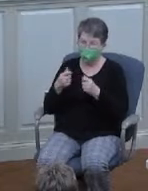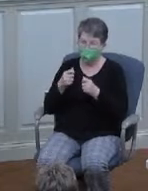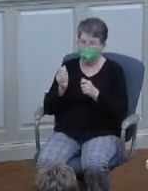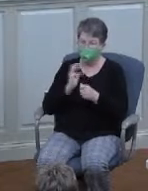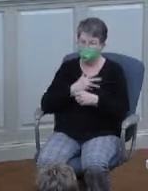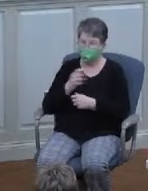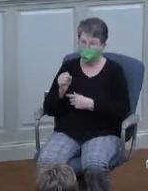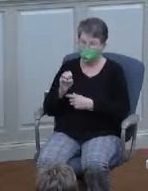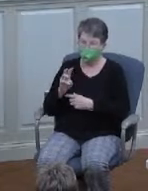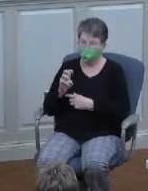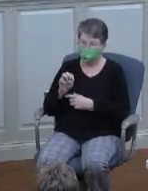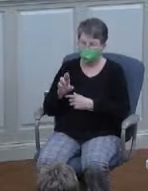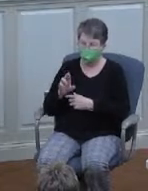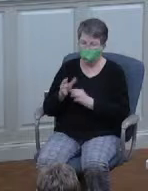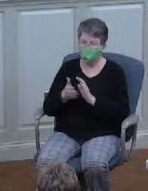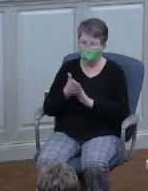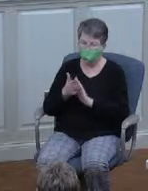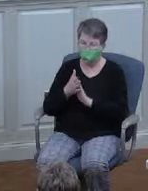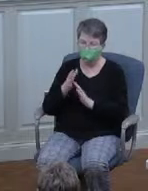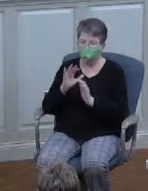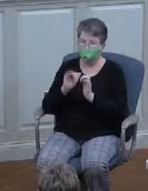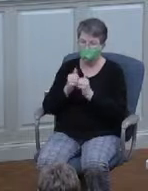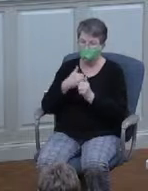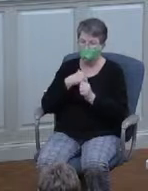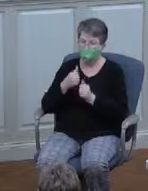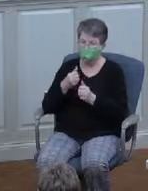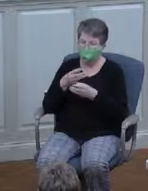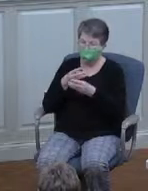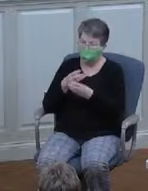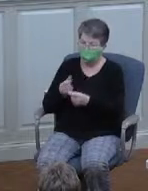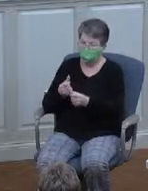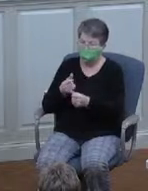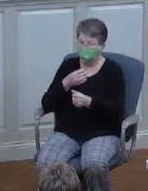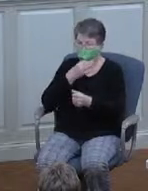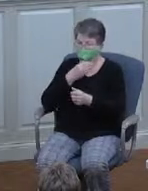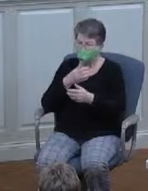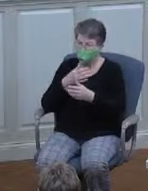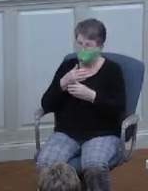how can we be as efficient as we possibly can in the future moving forward.